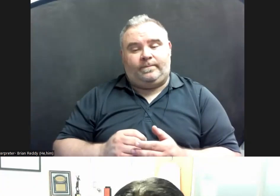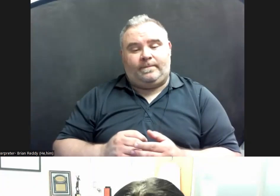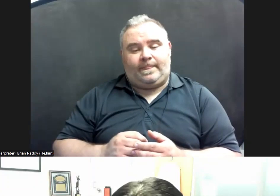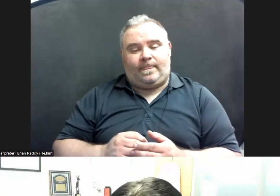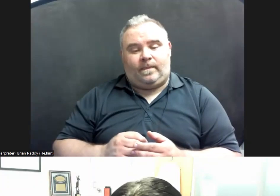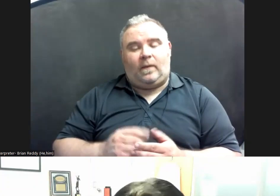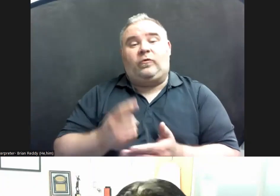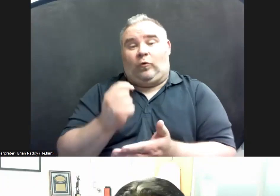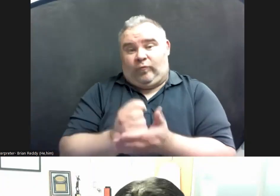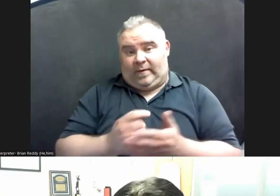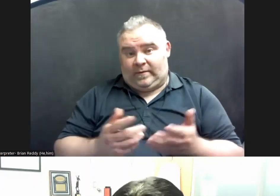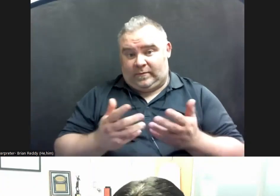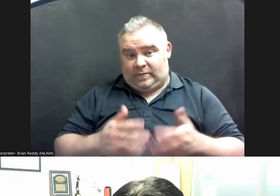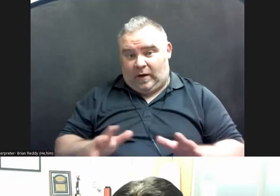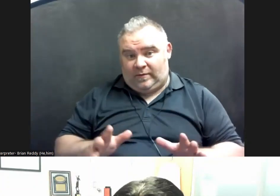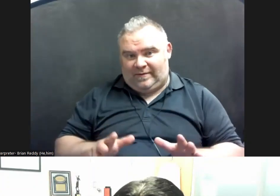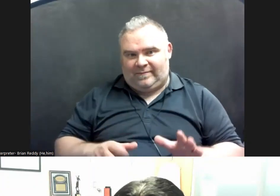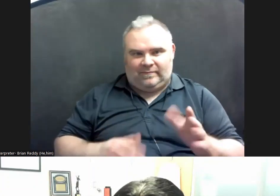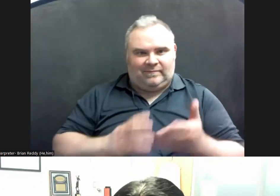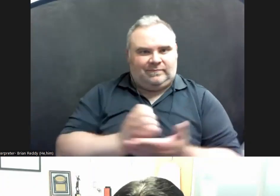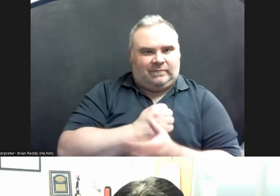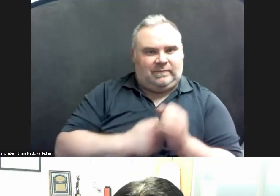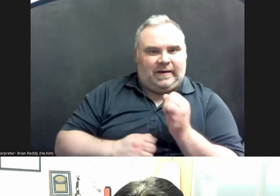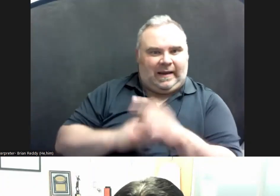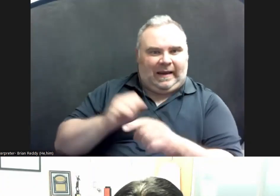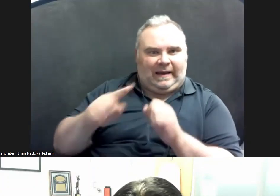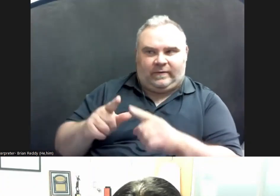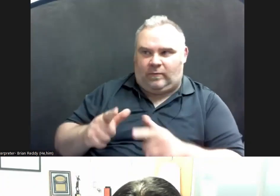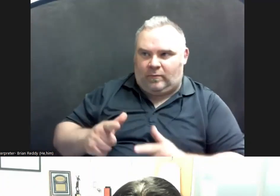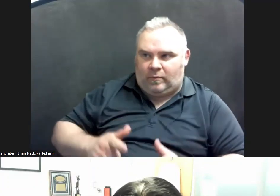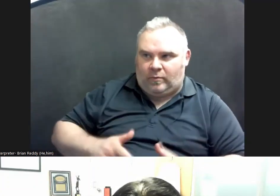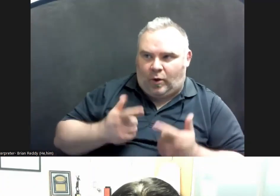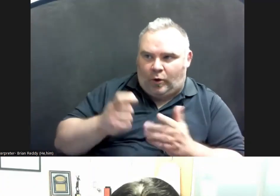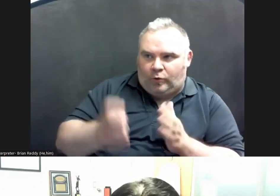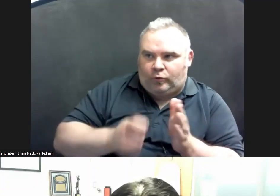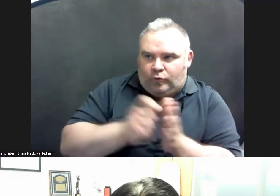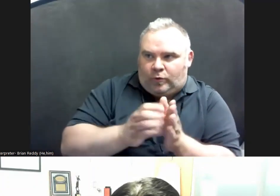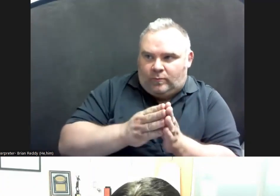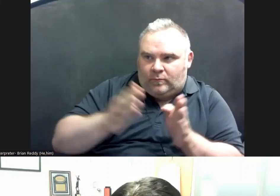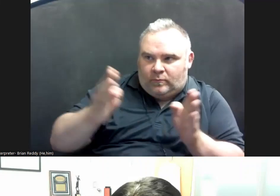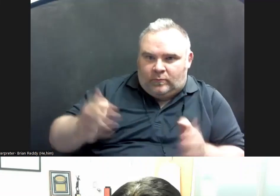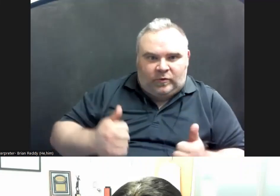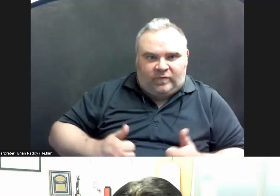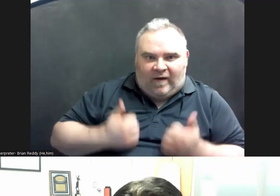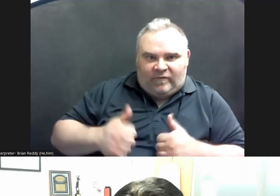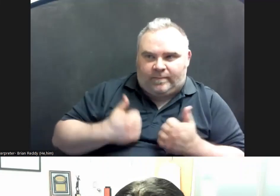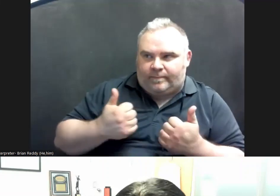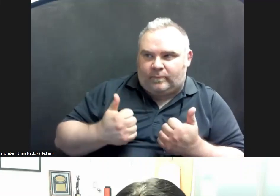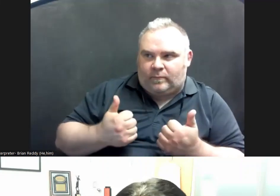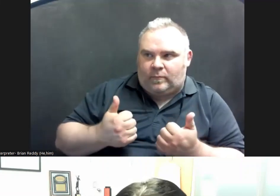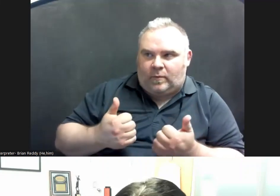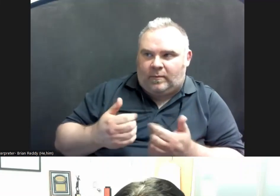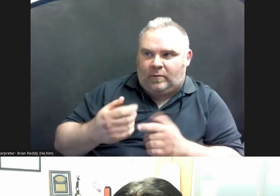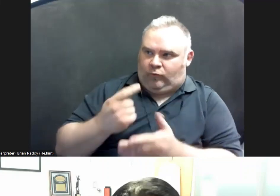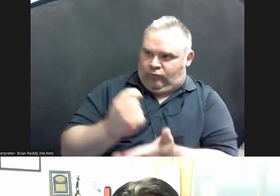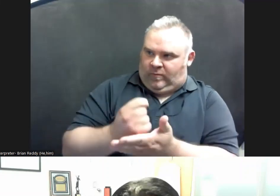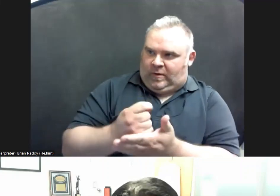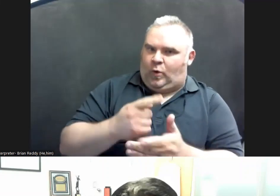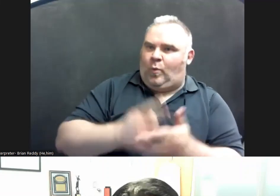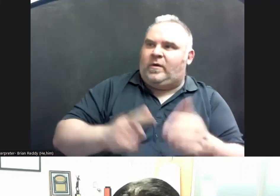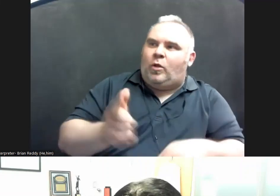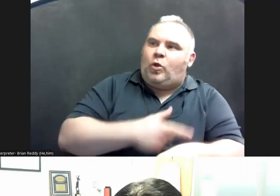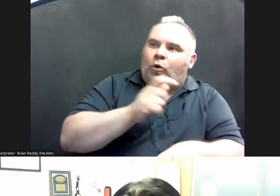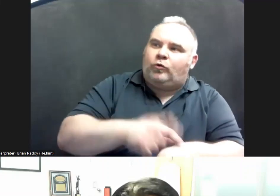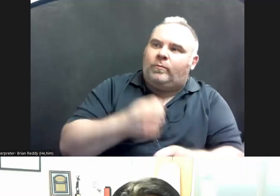you're done with treatment, asking those questions about long-term survivorship and what the impact of those treatments are is important. And